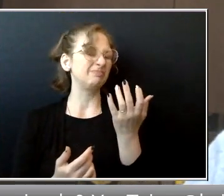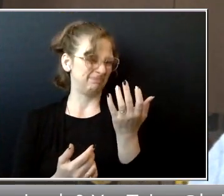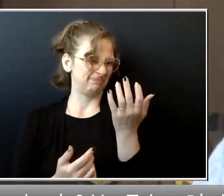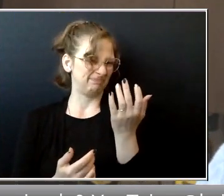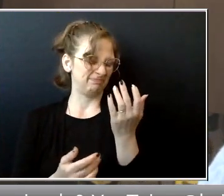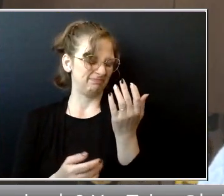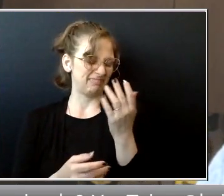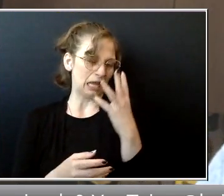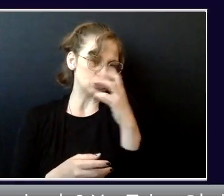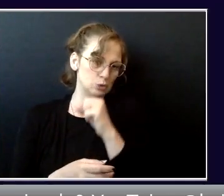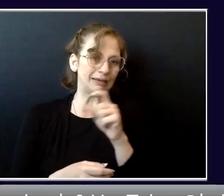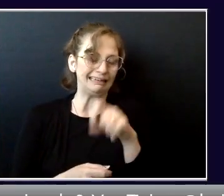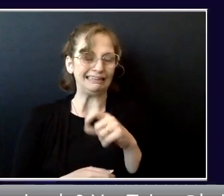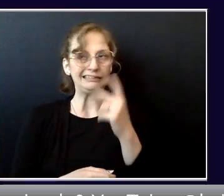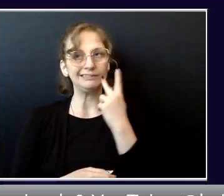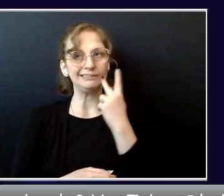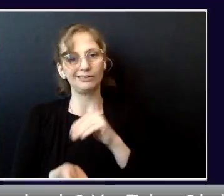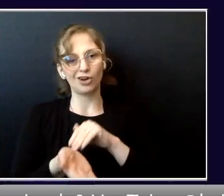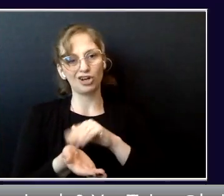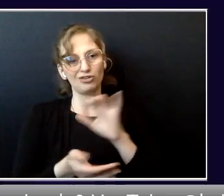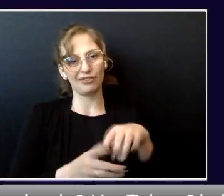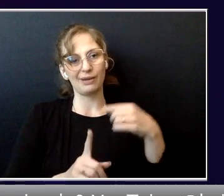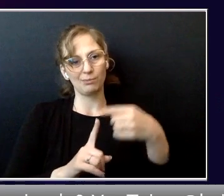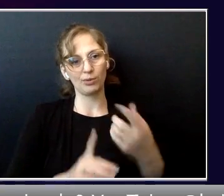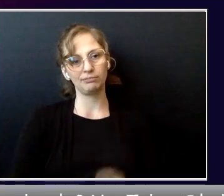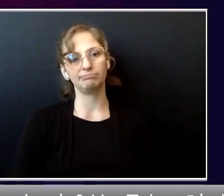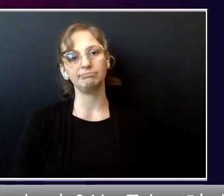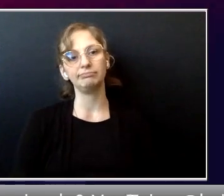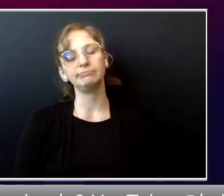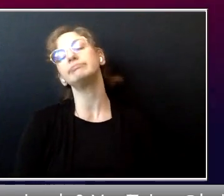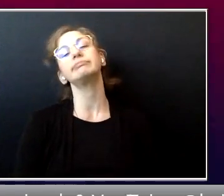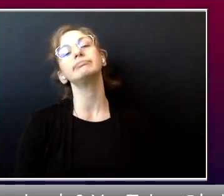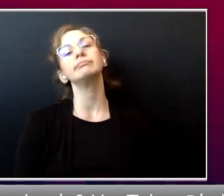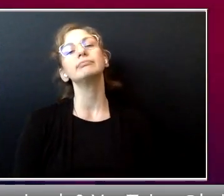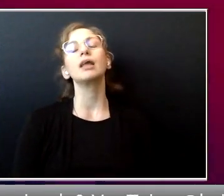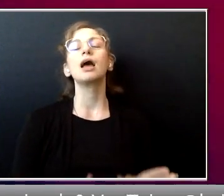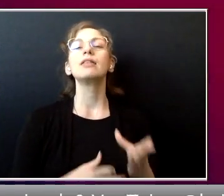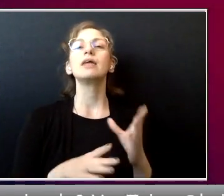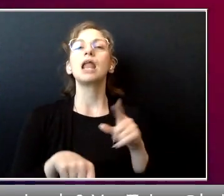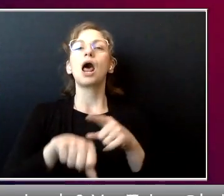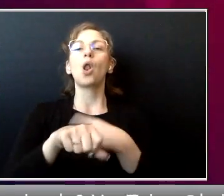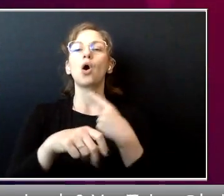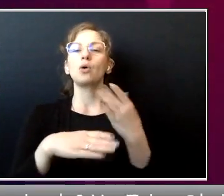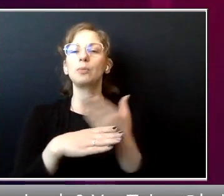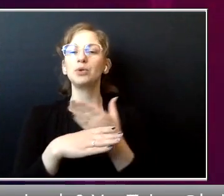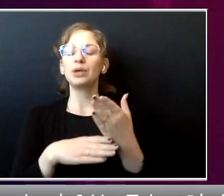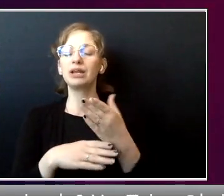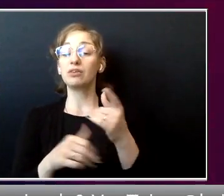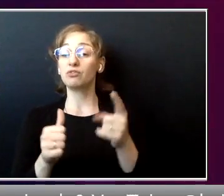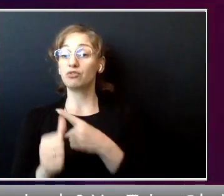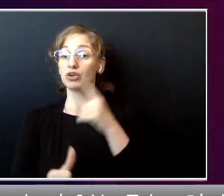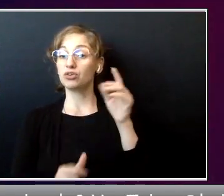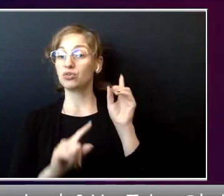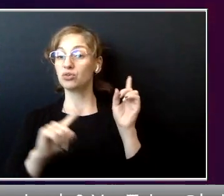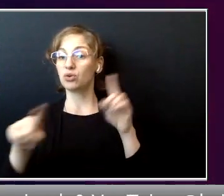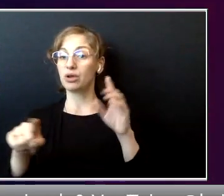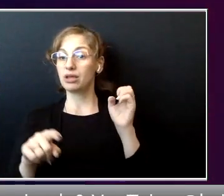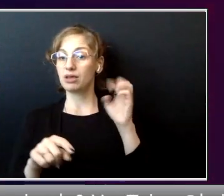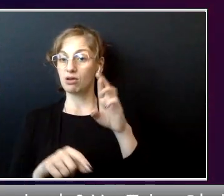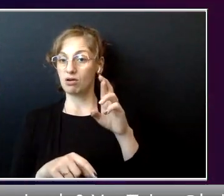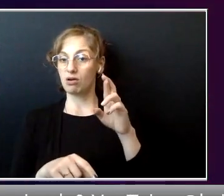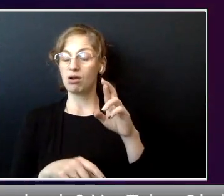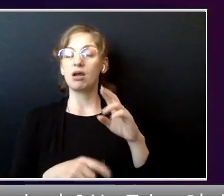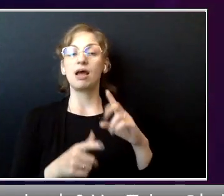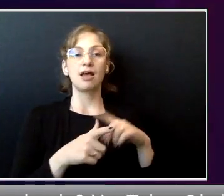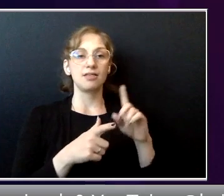medical attention. And then how long between that first visit to the emergency department and that procedure where we first met you with Dr.